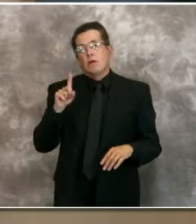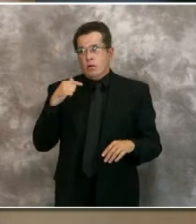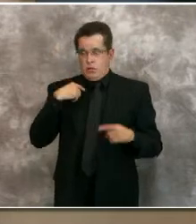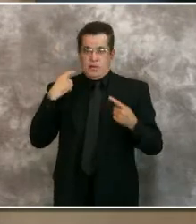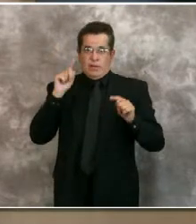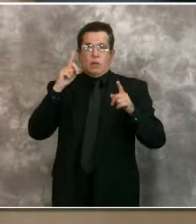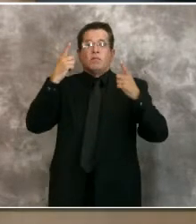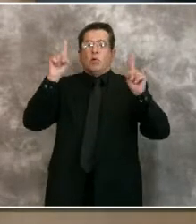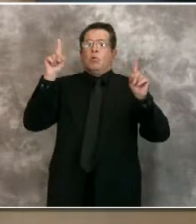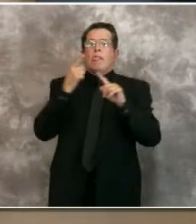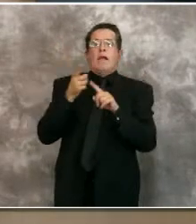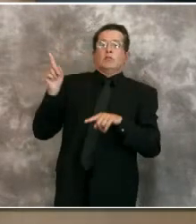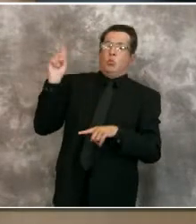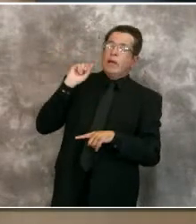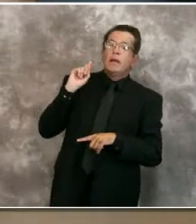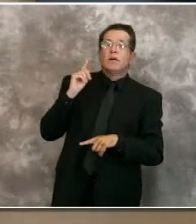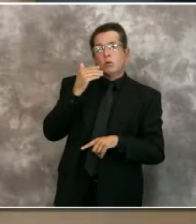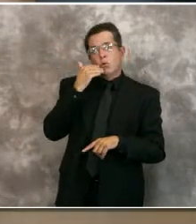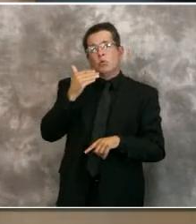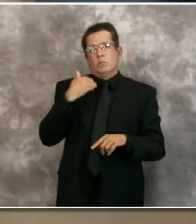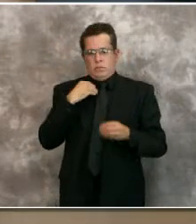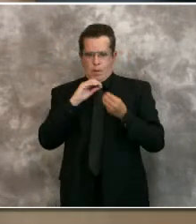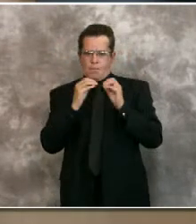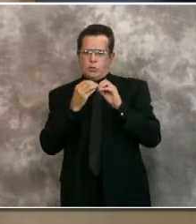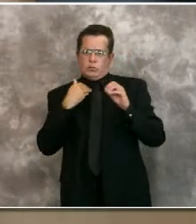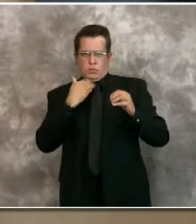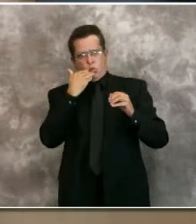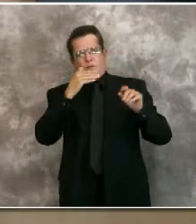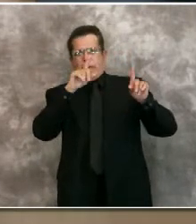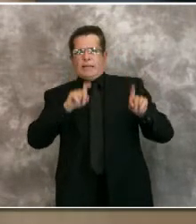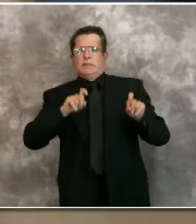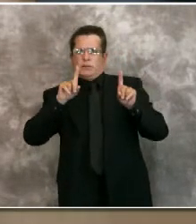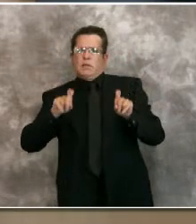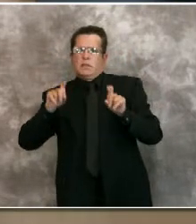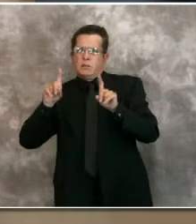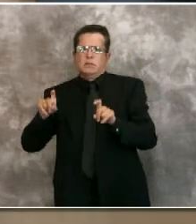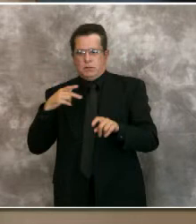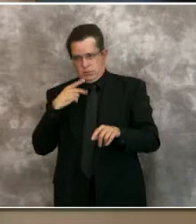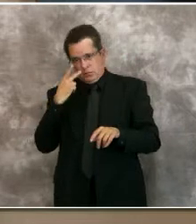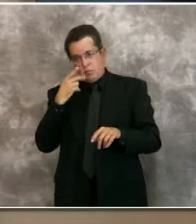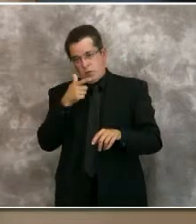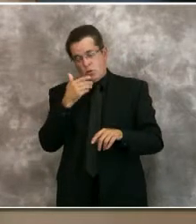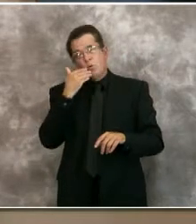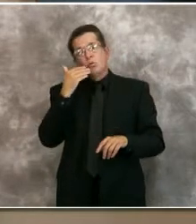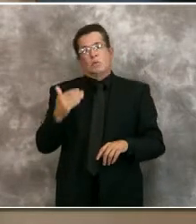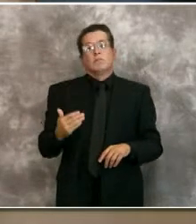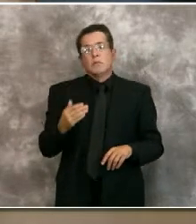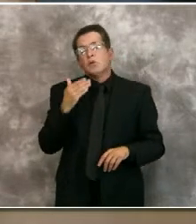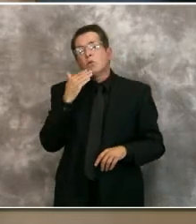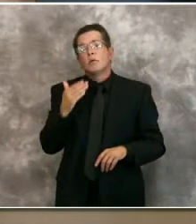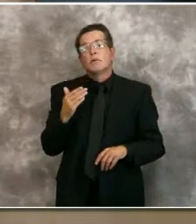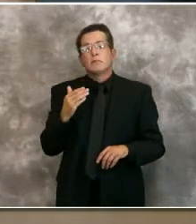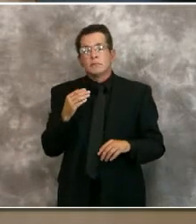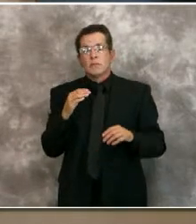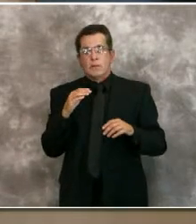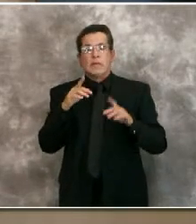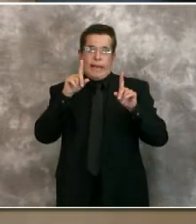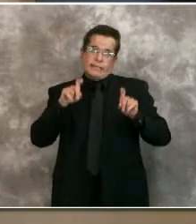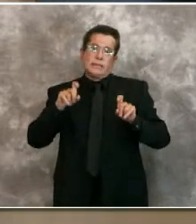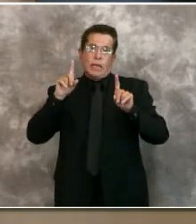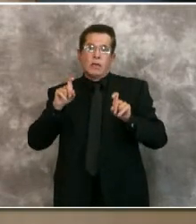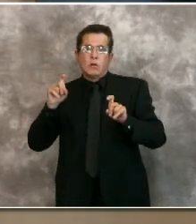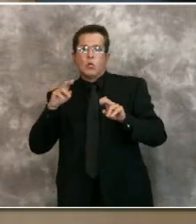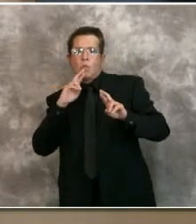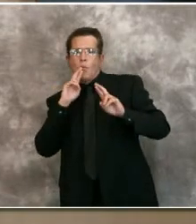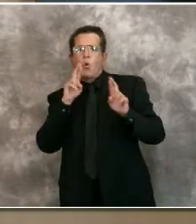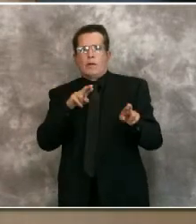end of the week last week and weekend in terms of testing numbers. And so we've seen a pretty considerable jump, which is positive news. Some of it is a